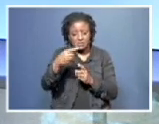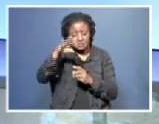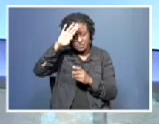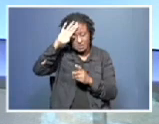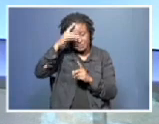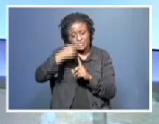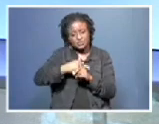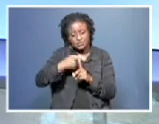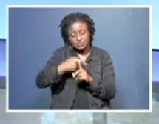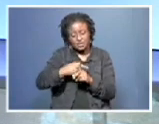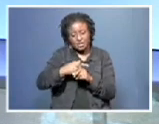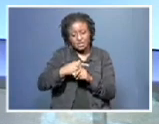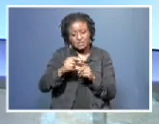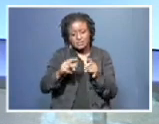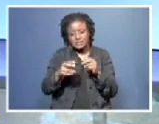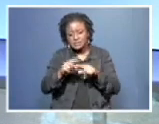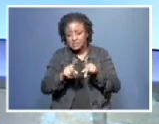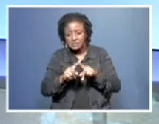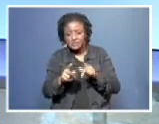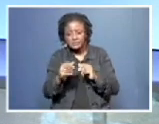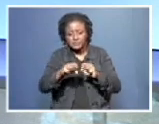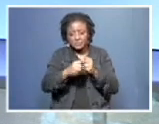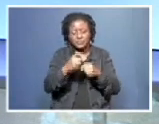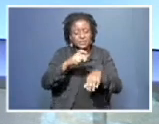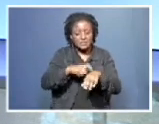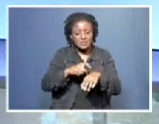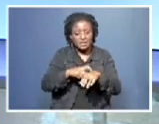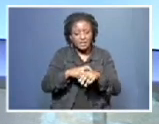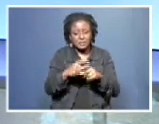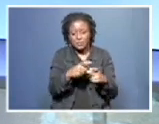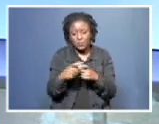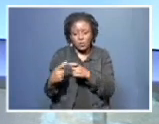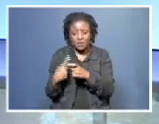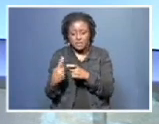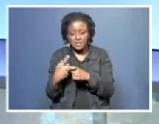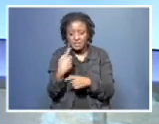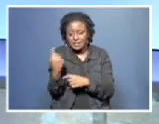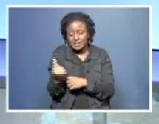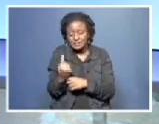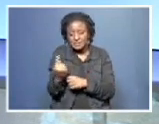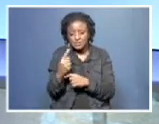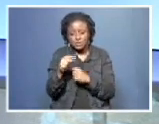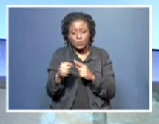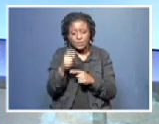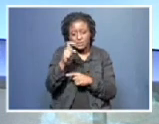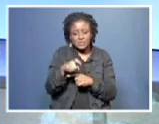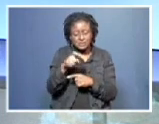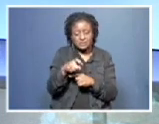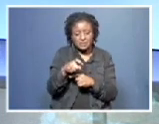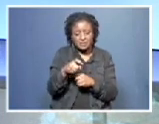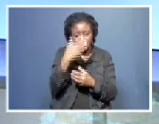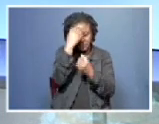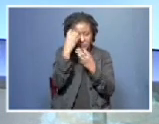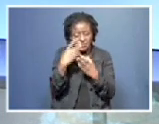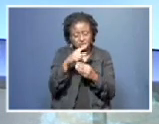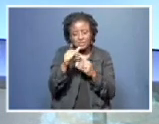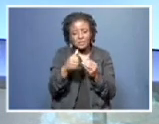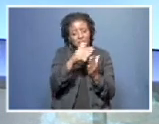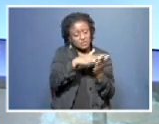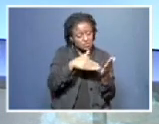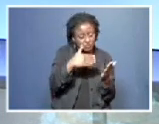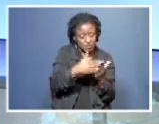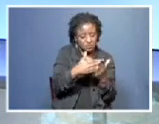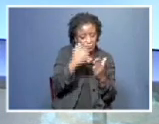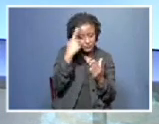eating, quarantine and isolation when applicable. Information regarding the scheduling of public school students' return to